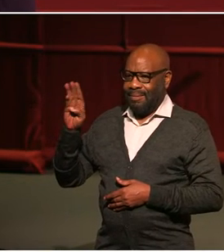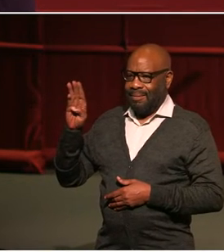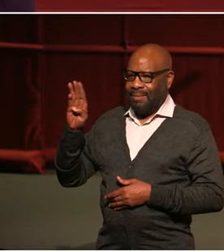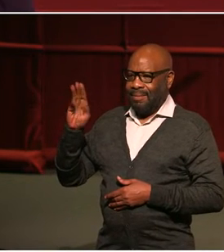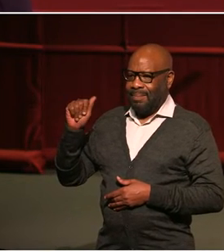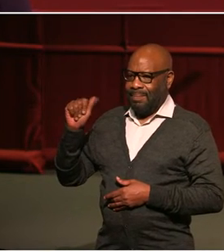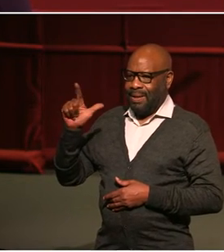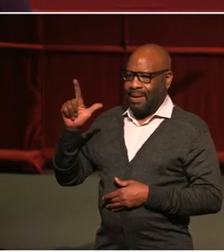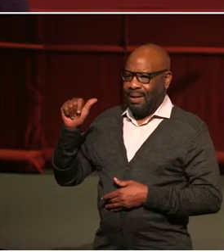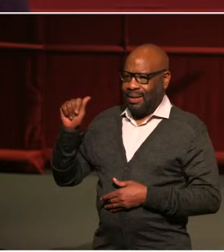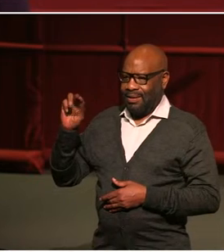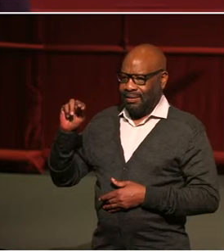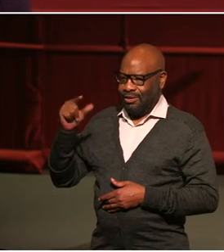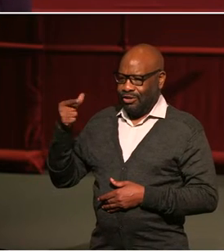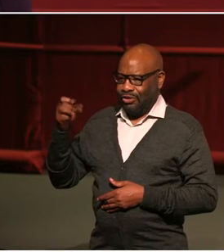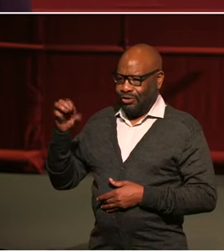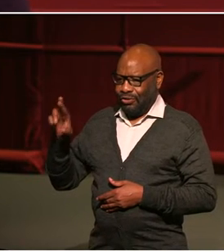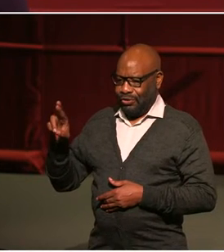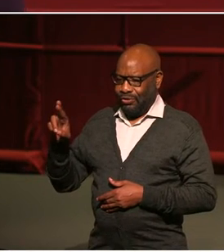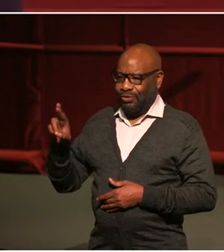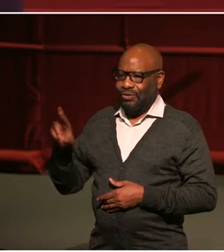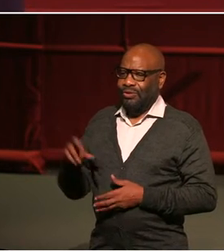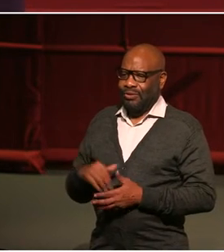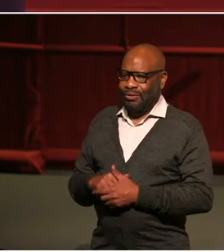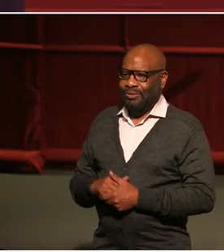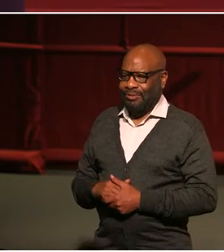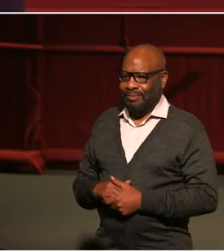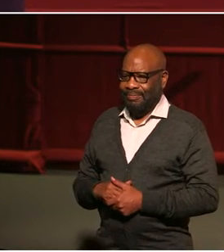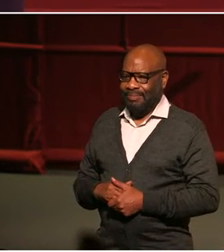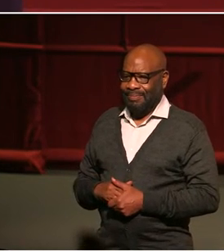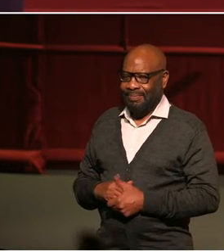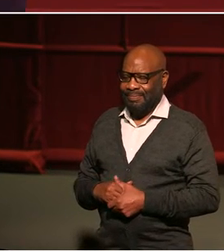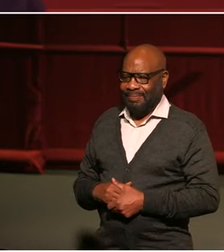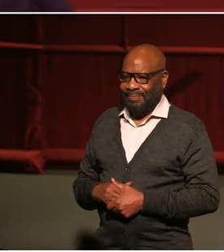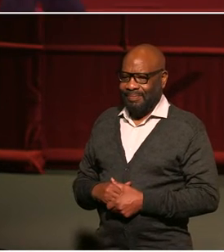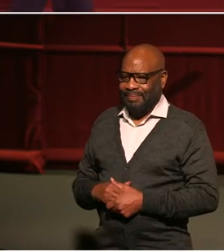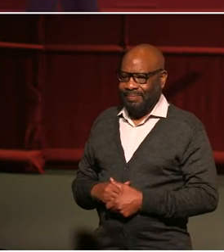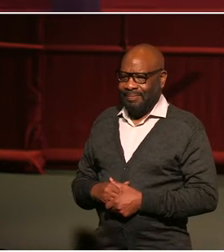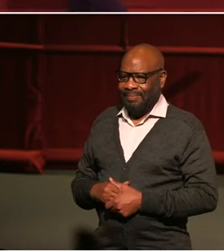This one is longer. Yeah.